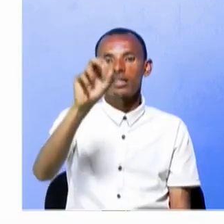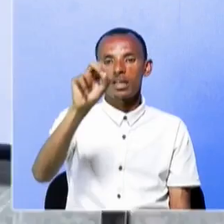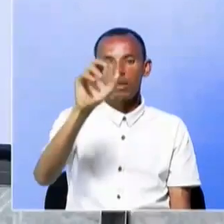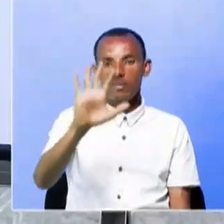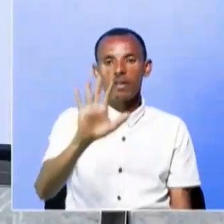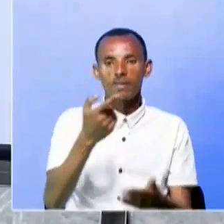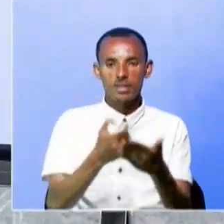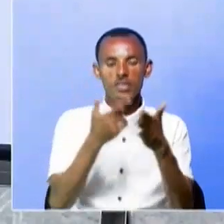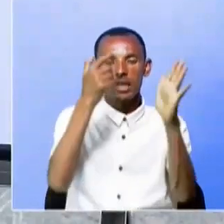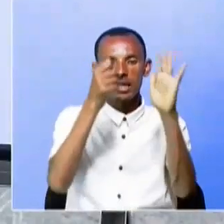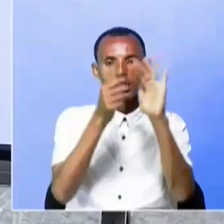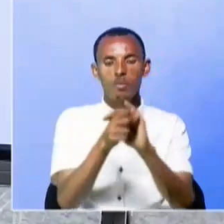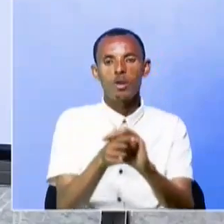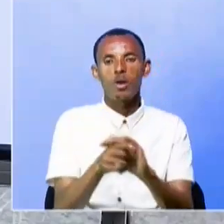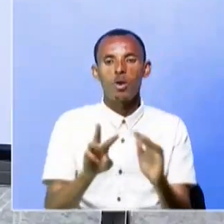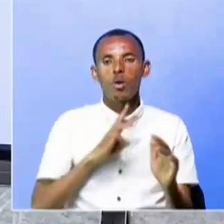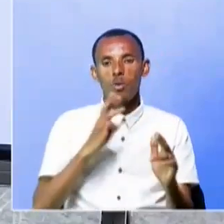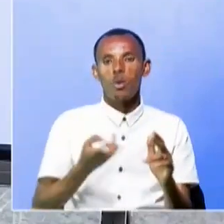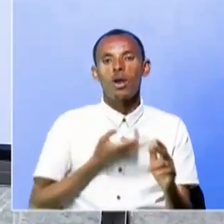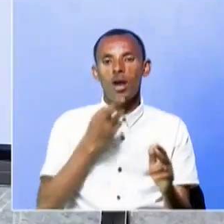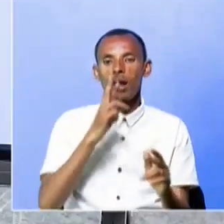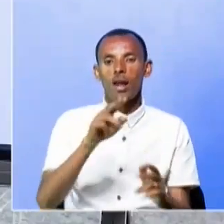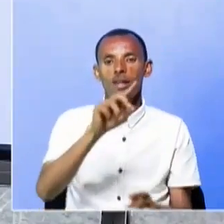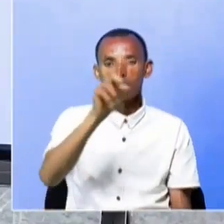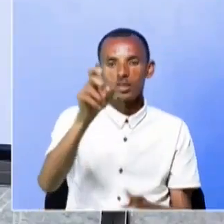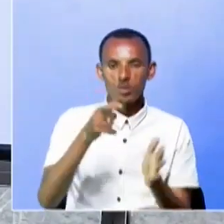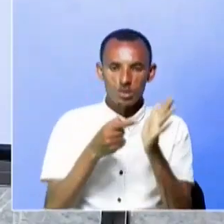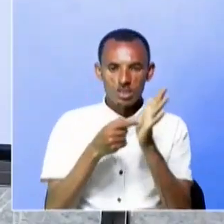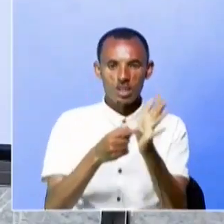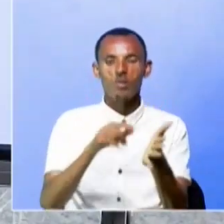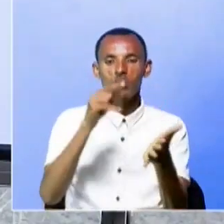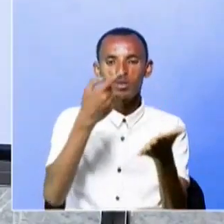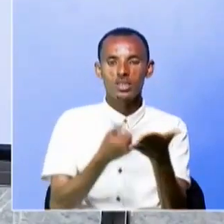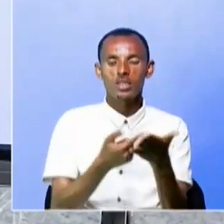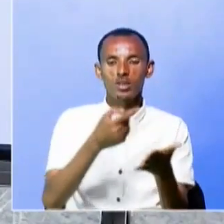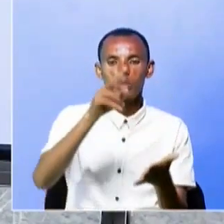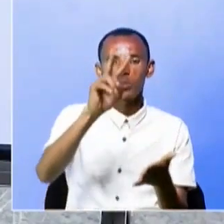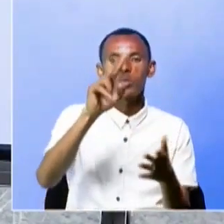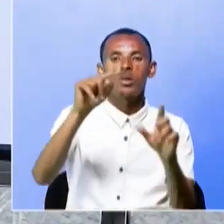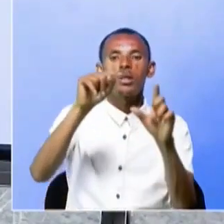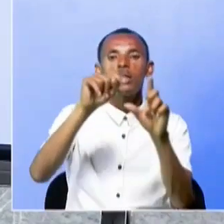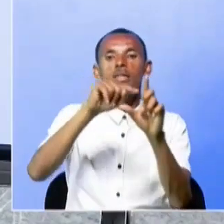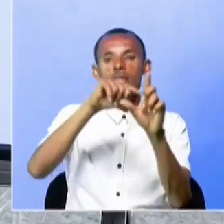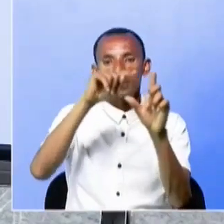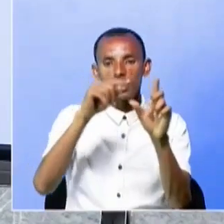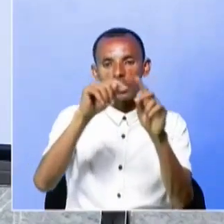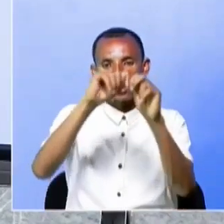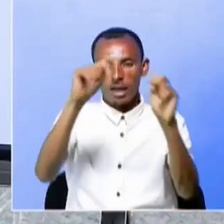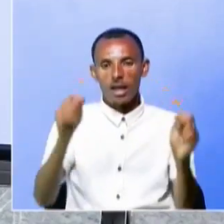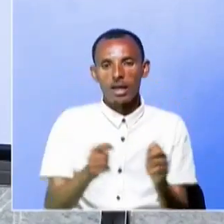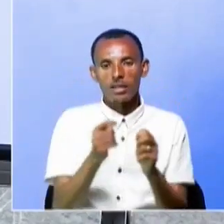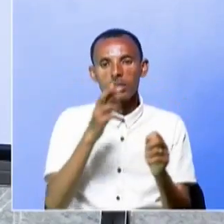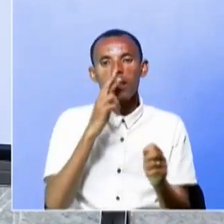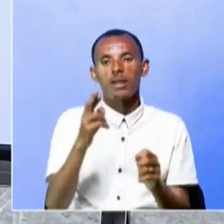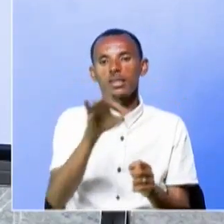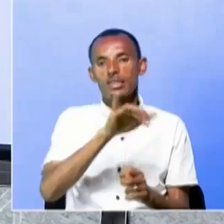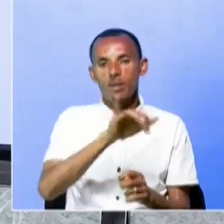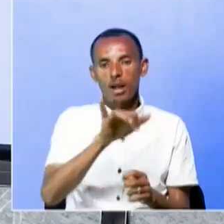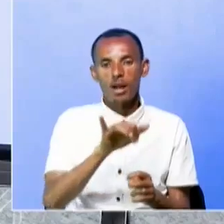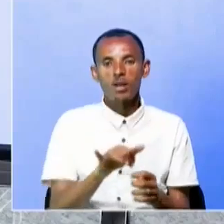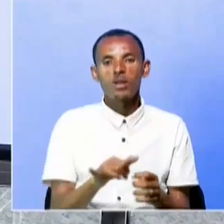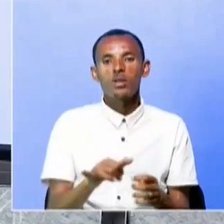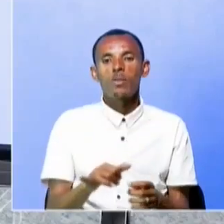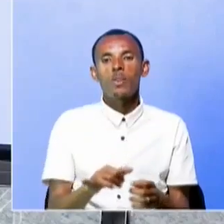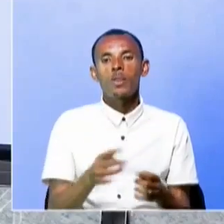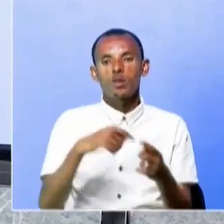this example, we are asked to show that these two triangles are similar, right? So